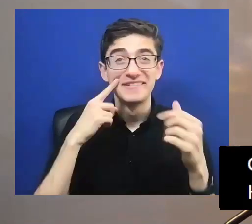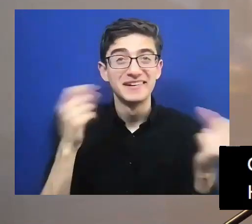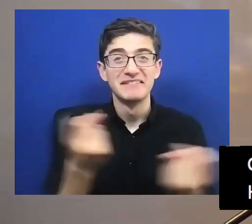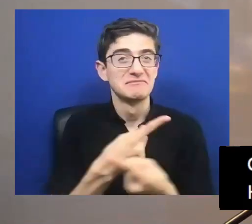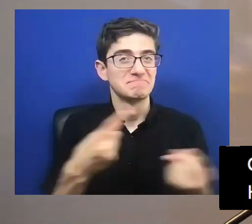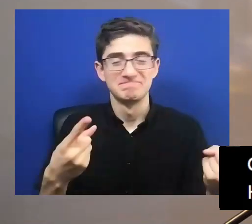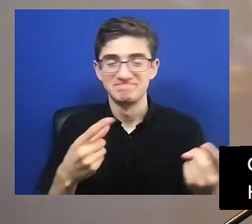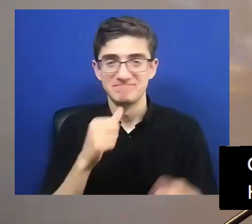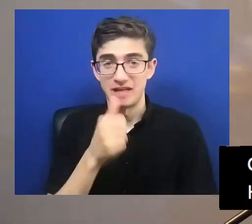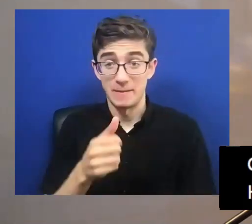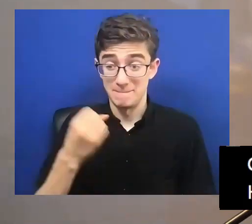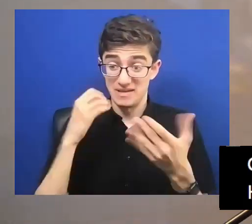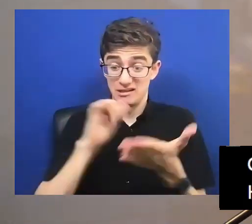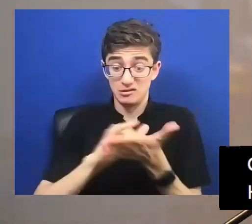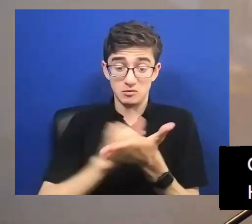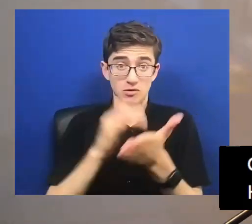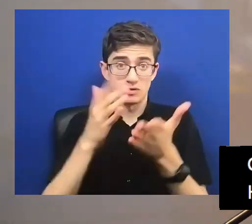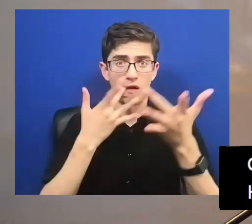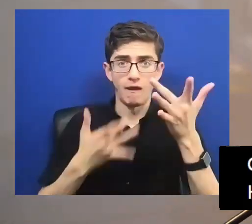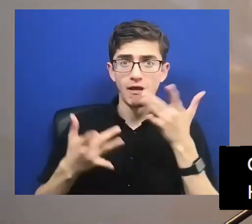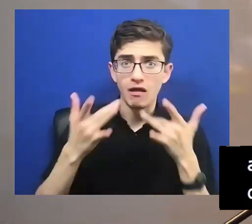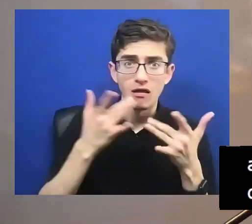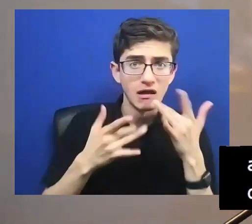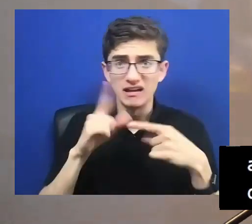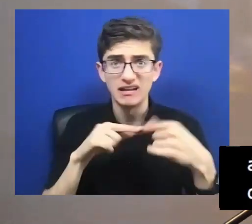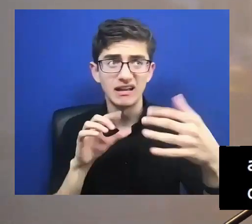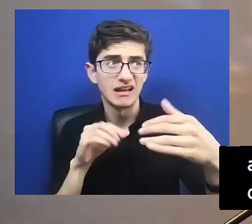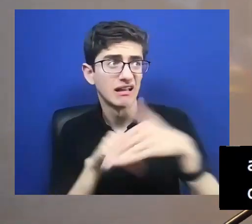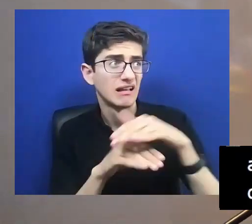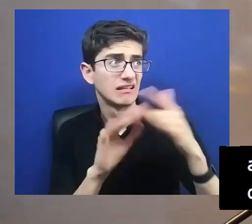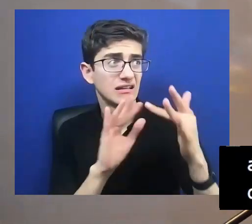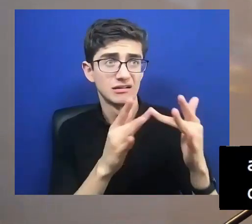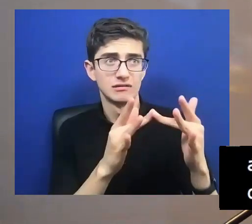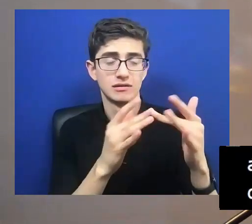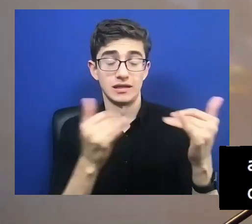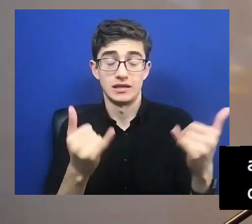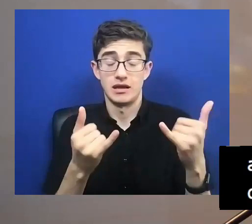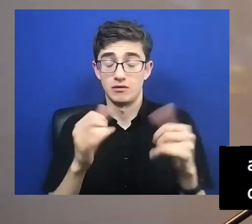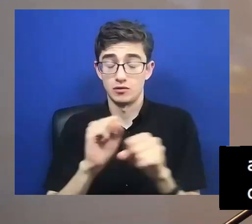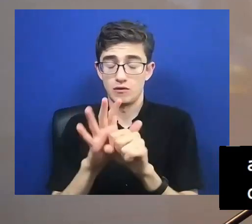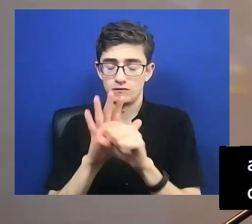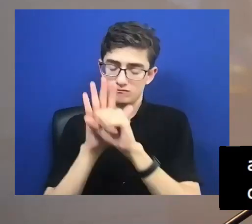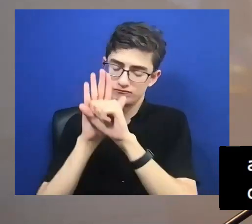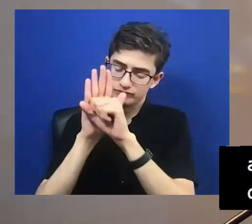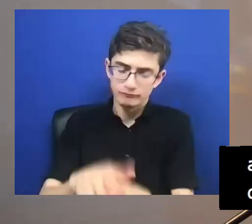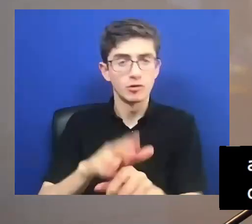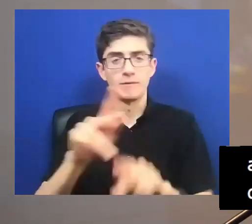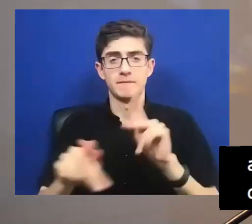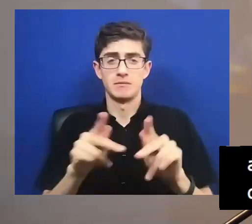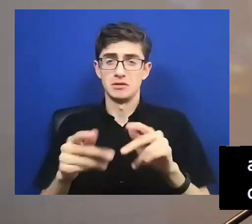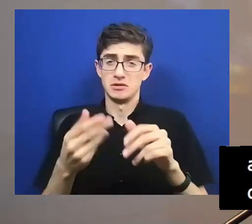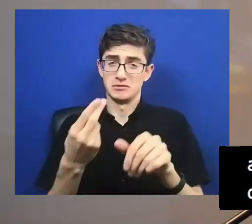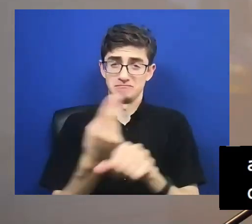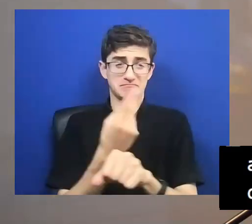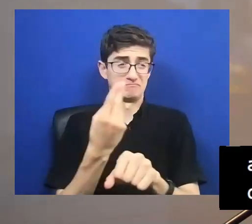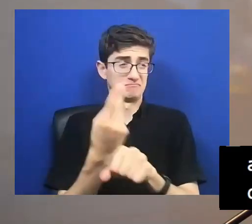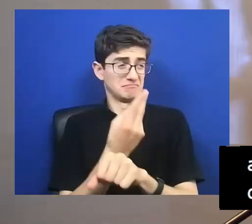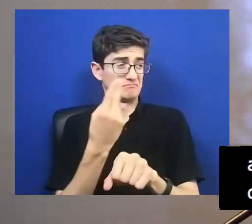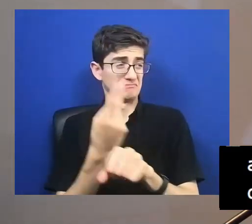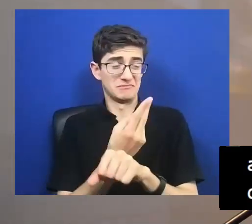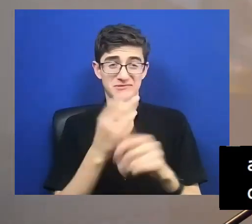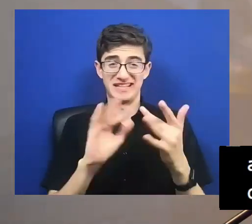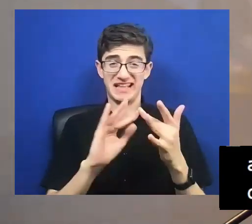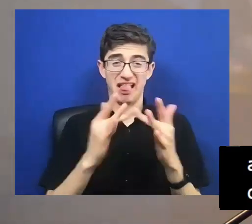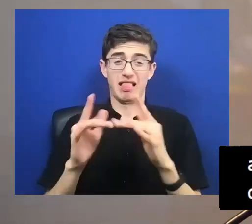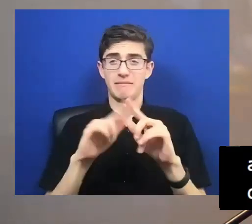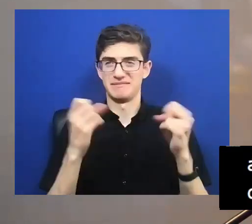Yorkers. Suddenly, we were forced to live our lives through the internet, and too many New Yorkers didn't have that option